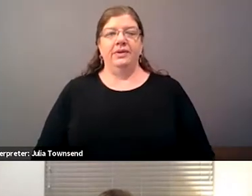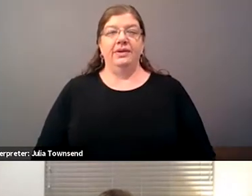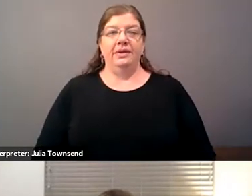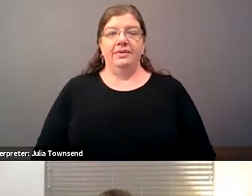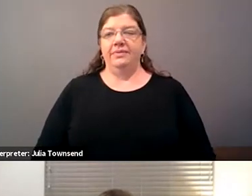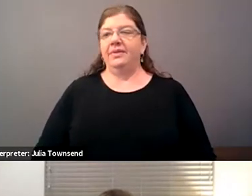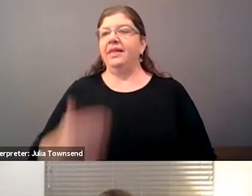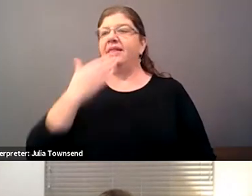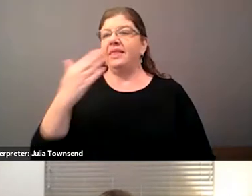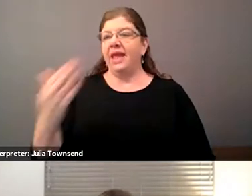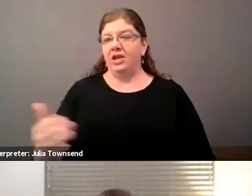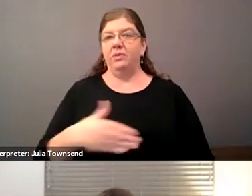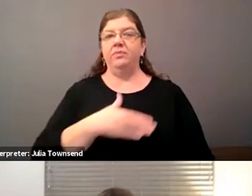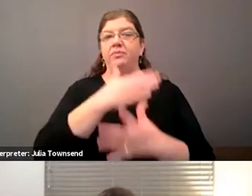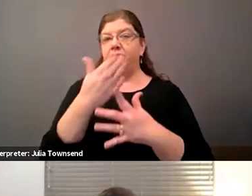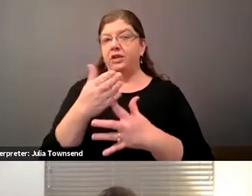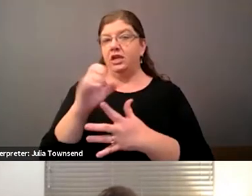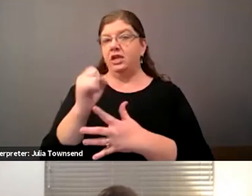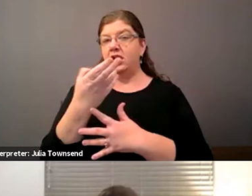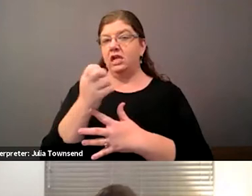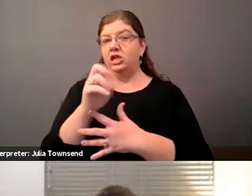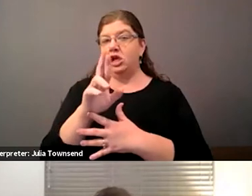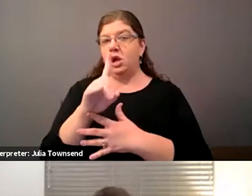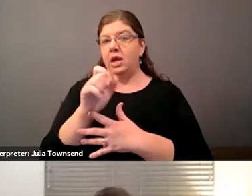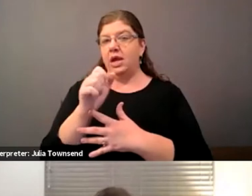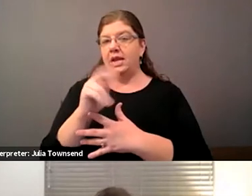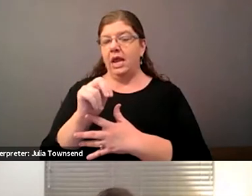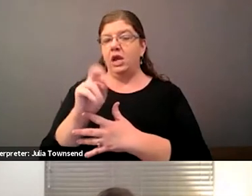thank you next we have sheridan rosenberg